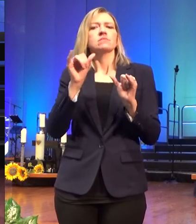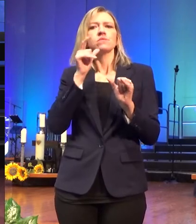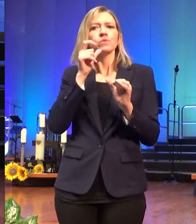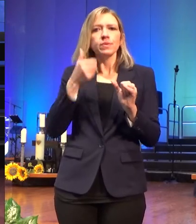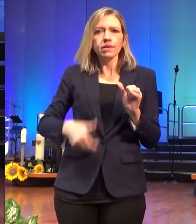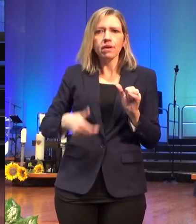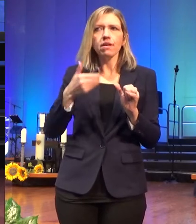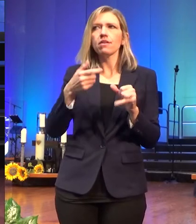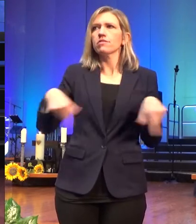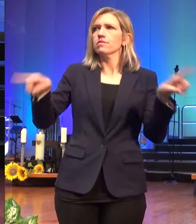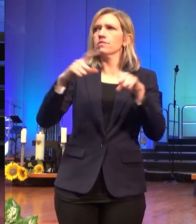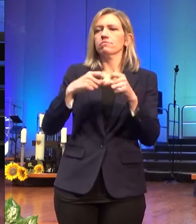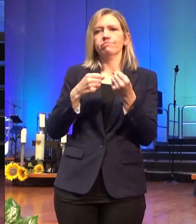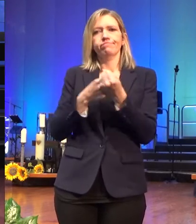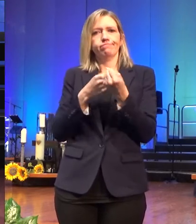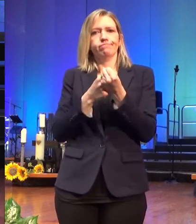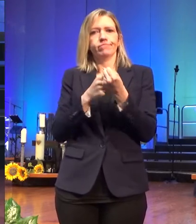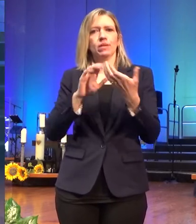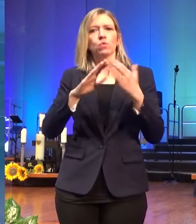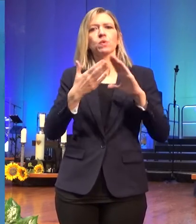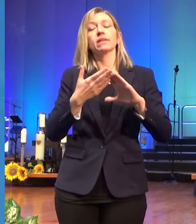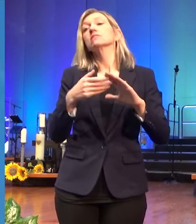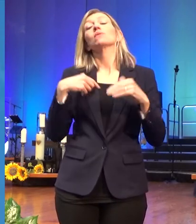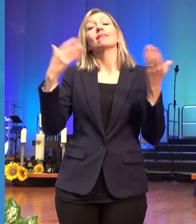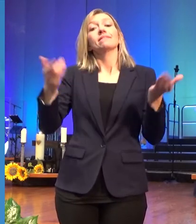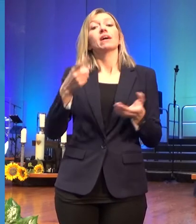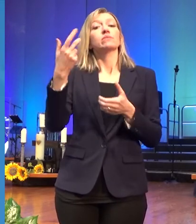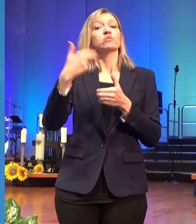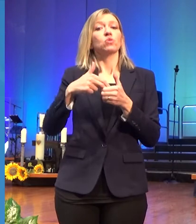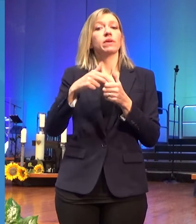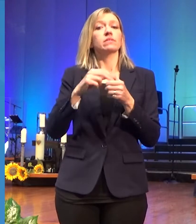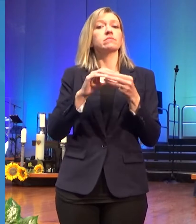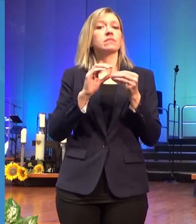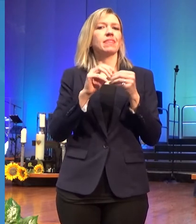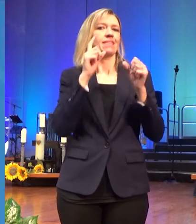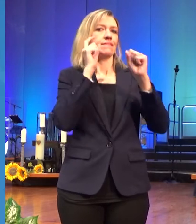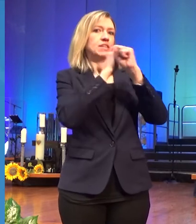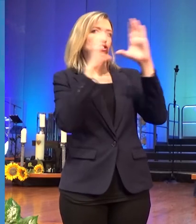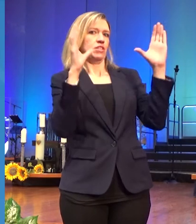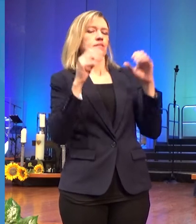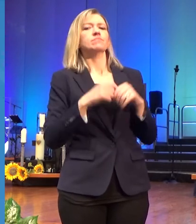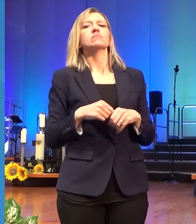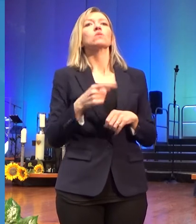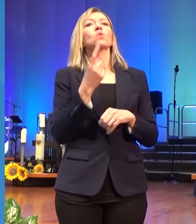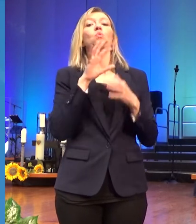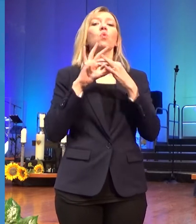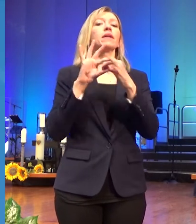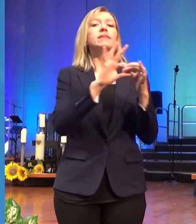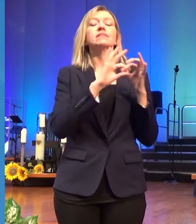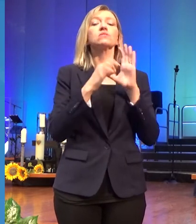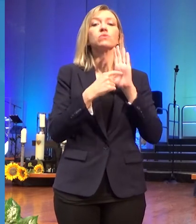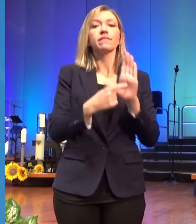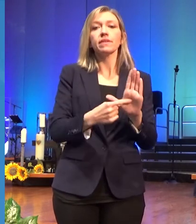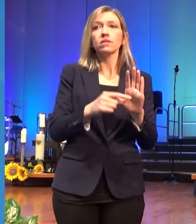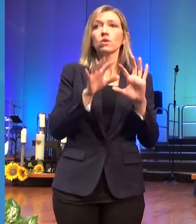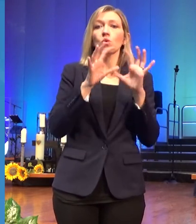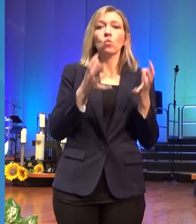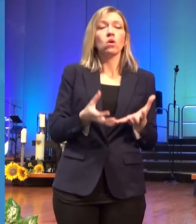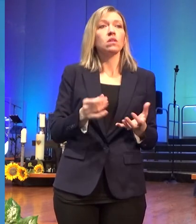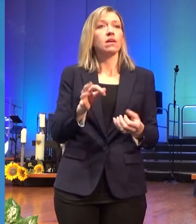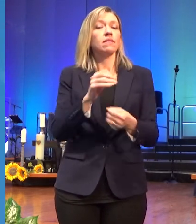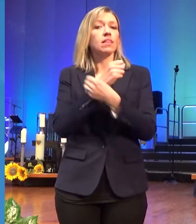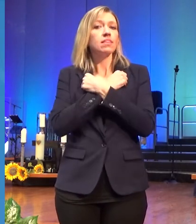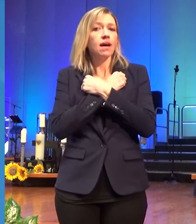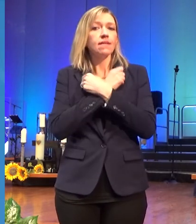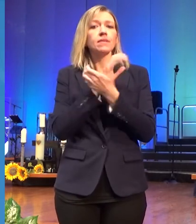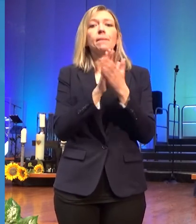are and what we stand for as a community. So I invite you to join me as we first read our vision, Oneness Revealed, a world